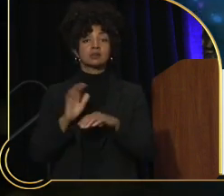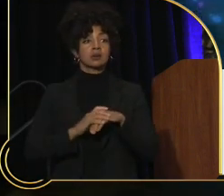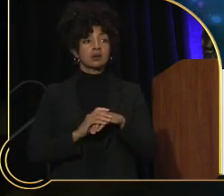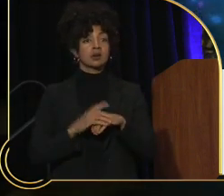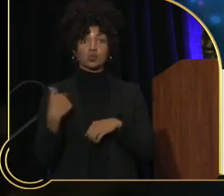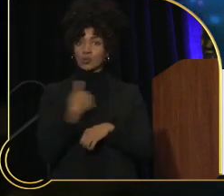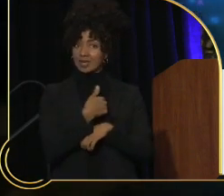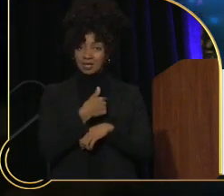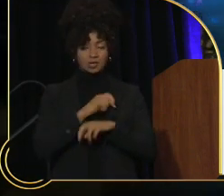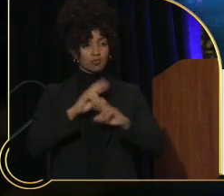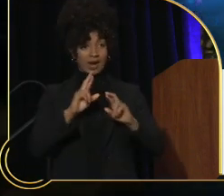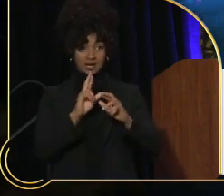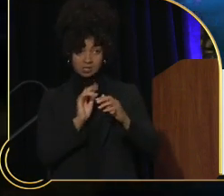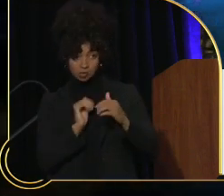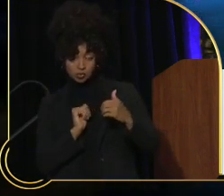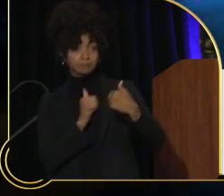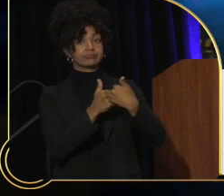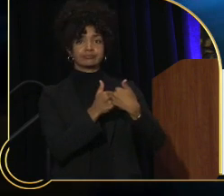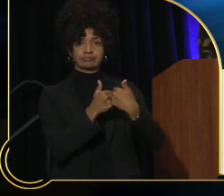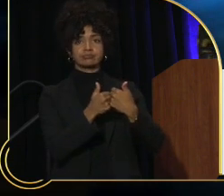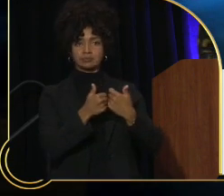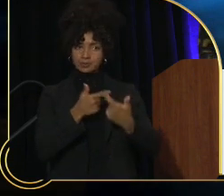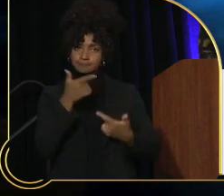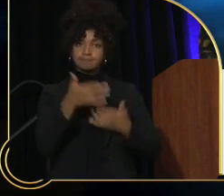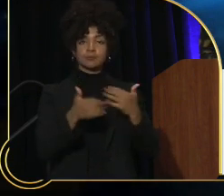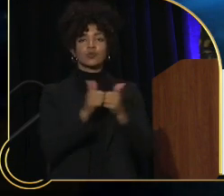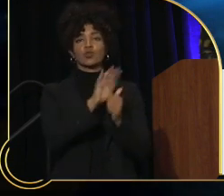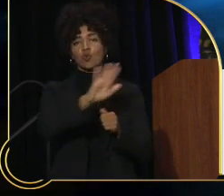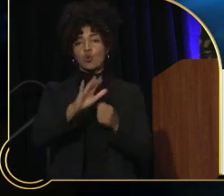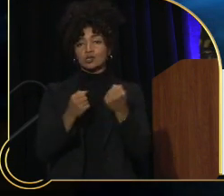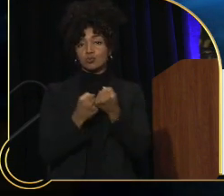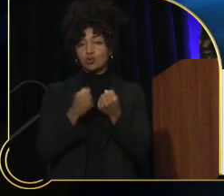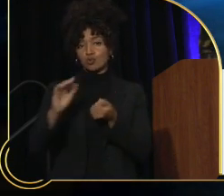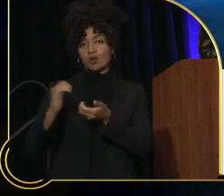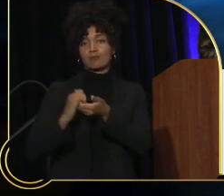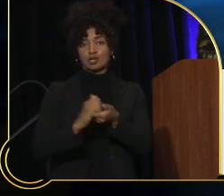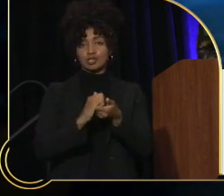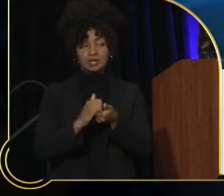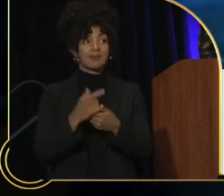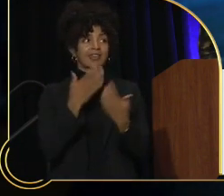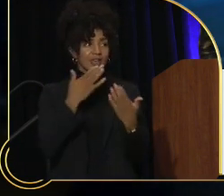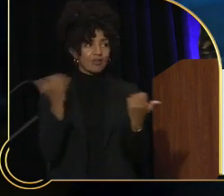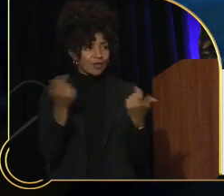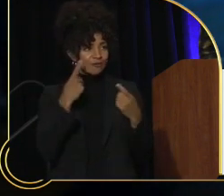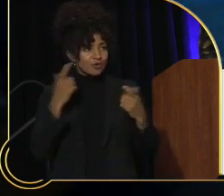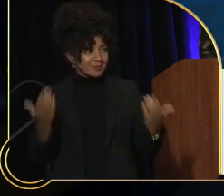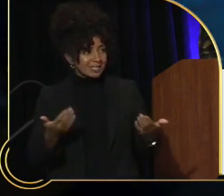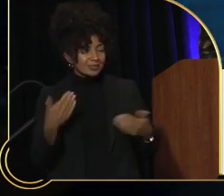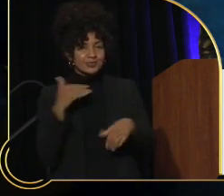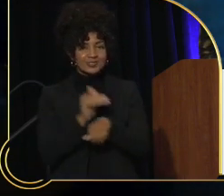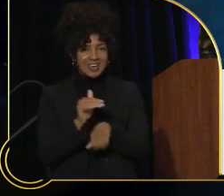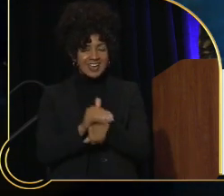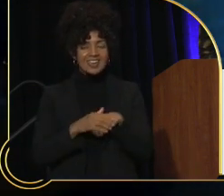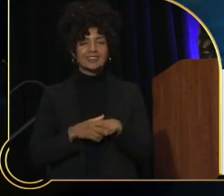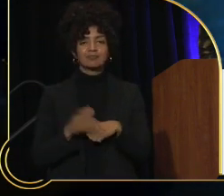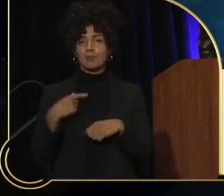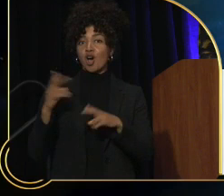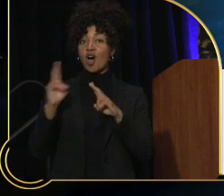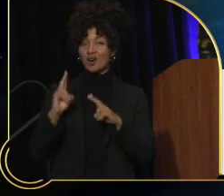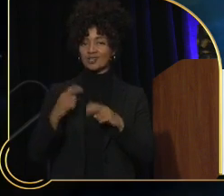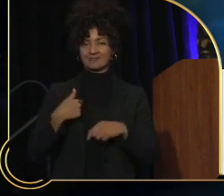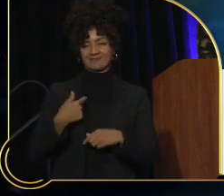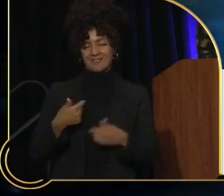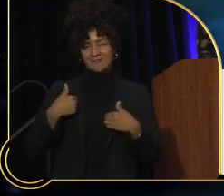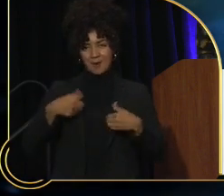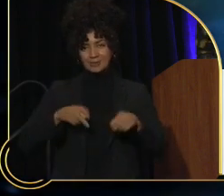partnership. So I thank you all for being here tonight, and now I'm honored to get to talk about someone who I have gotten